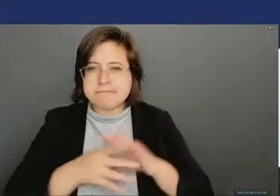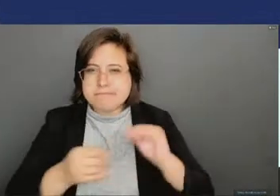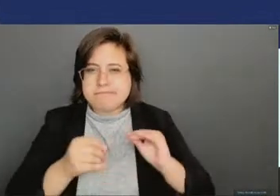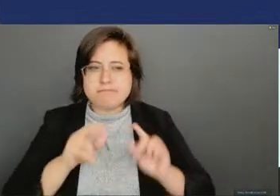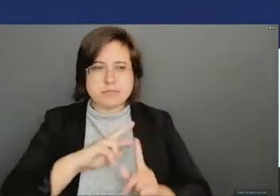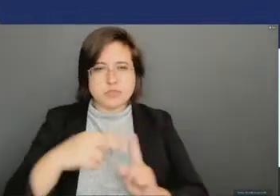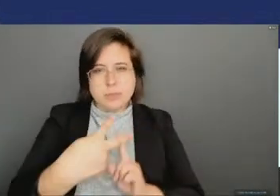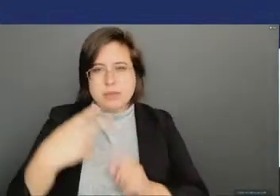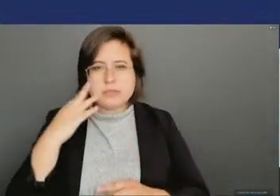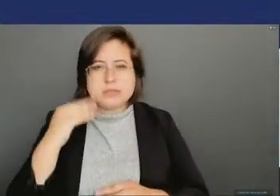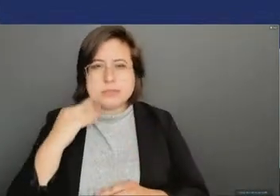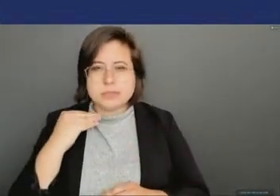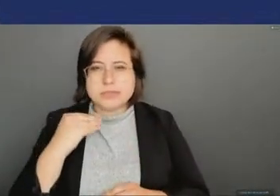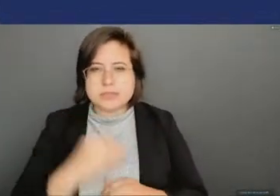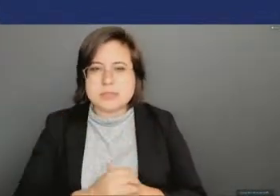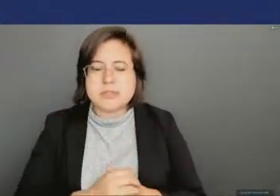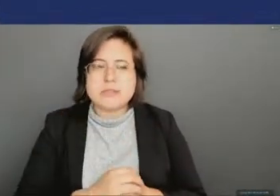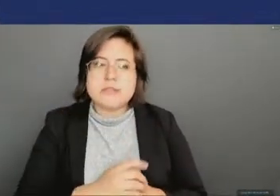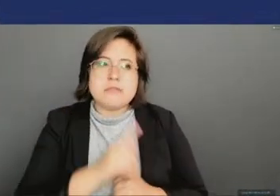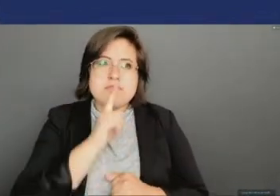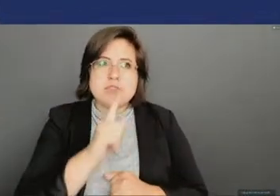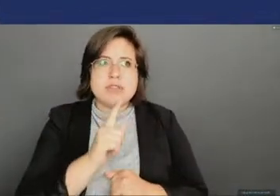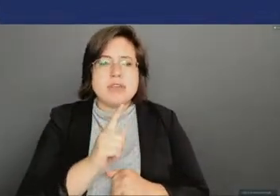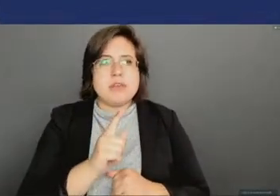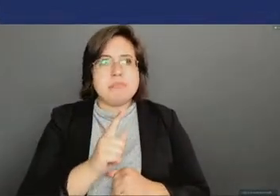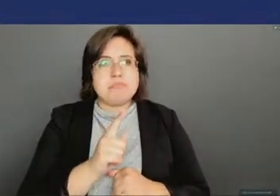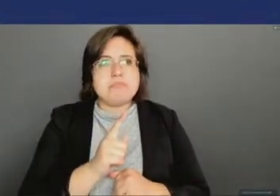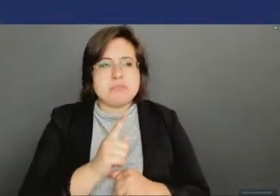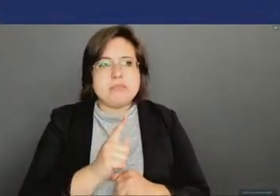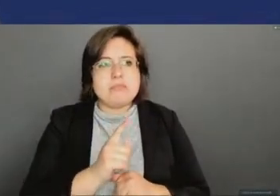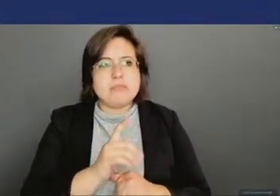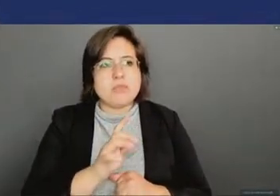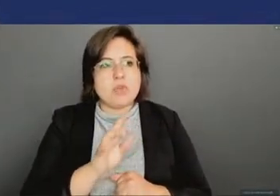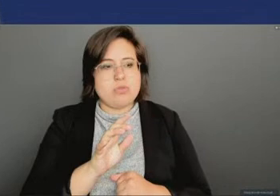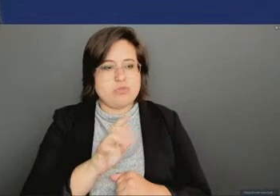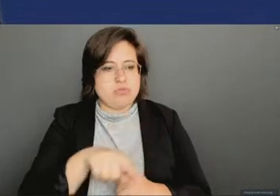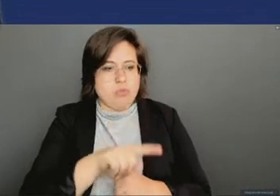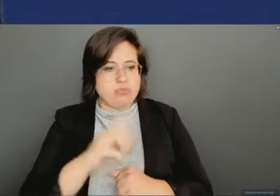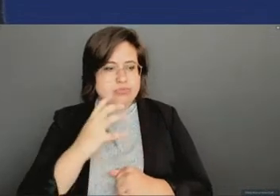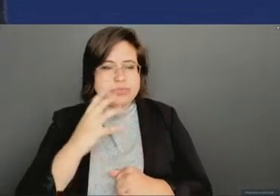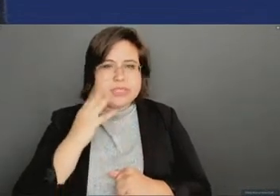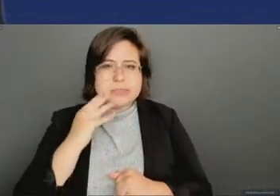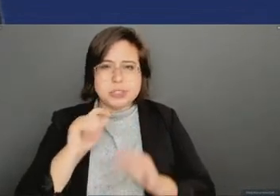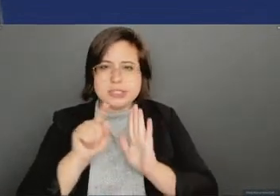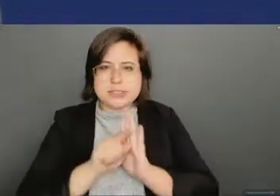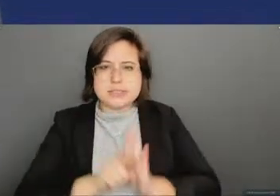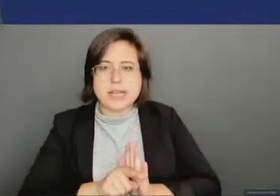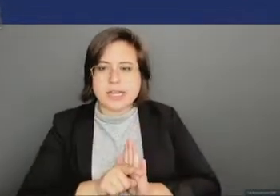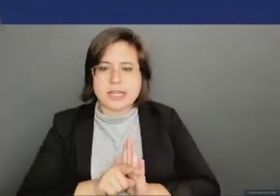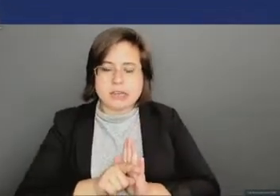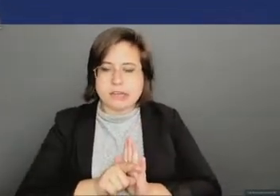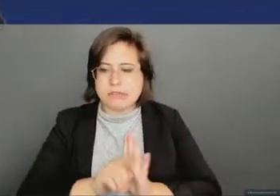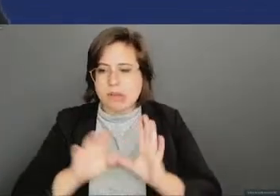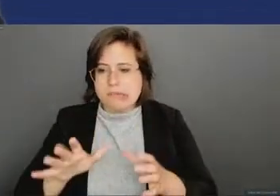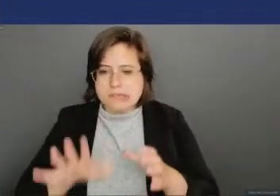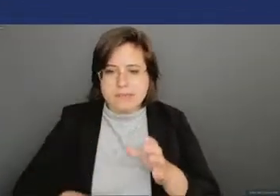and really to find in those experiences the positivity and a reminder for all of